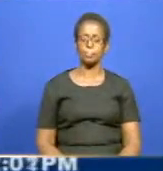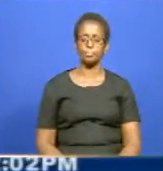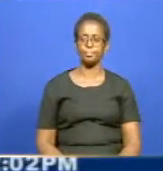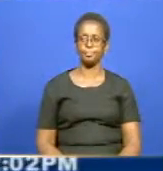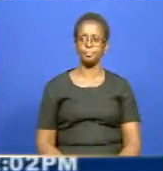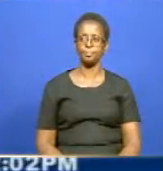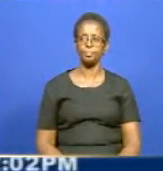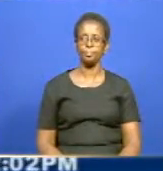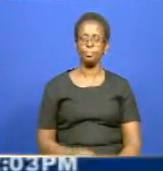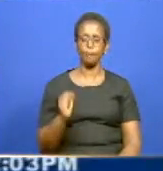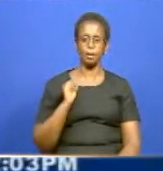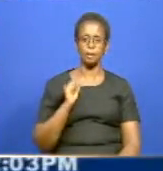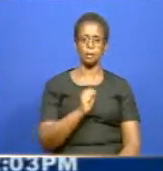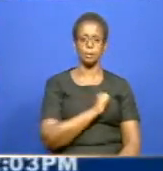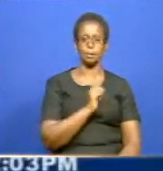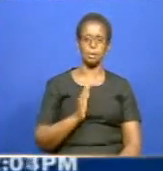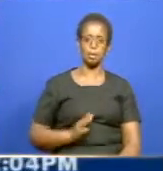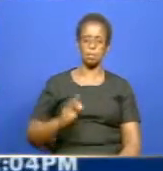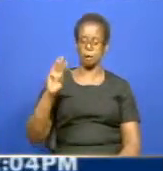Senator Musurve.